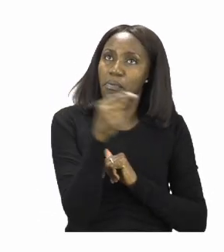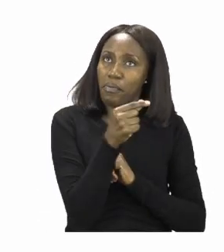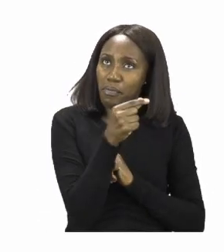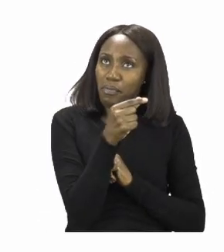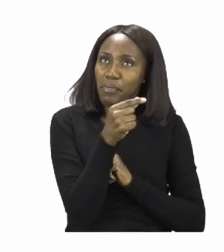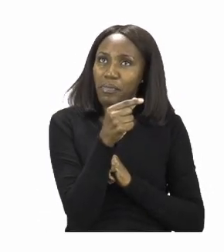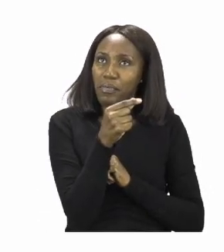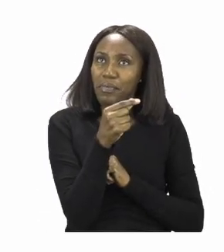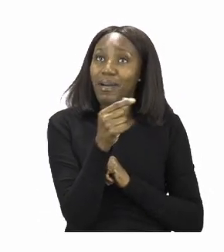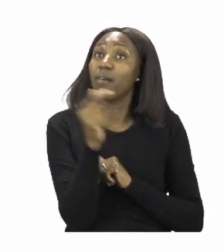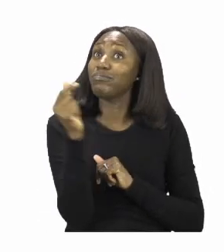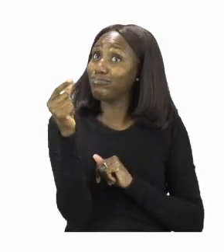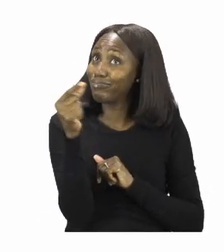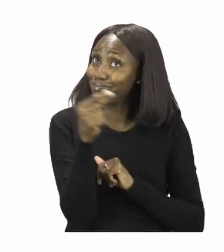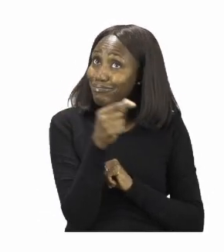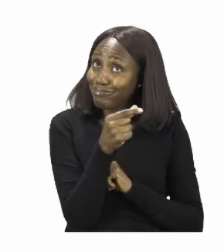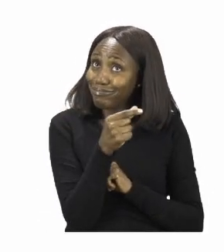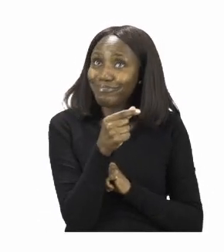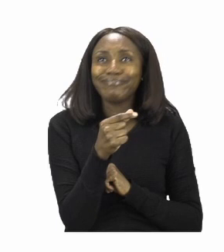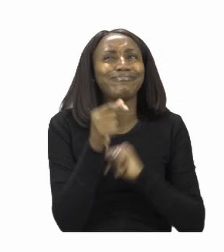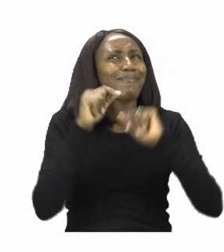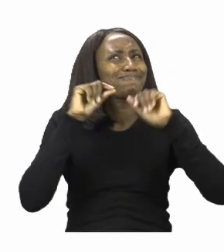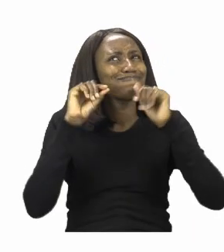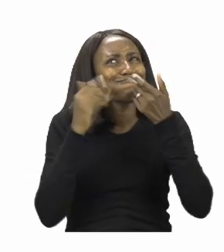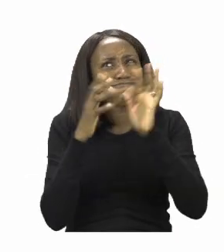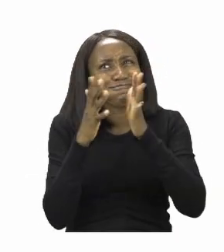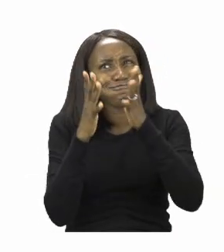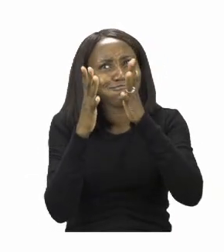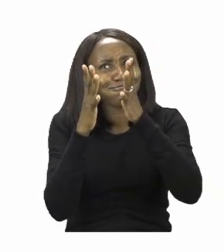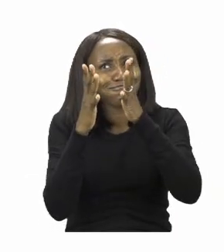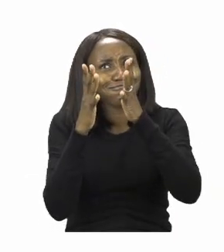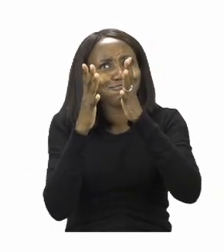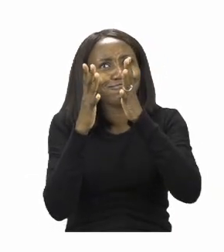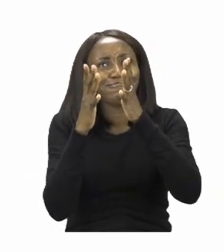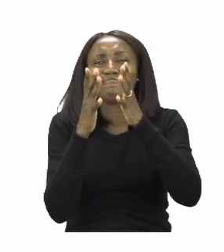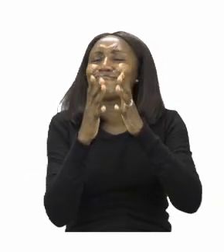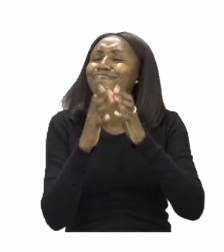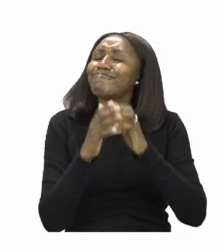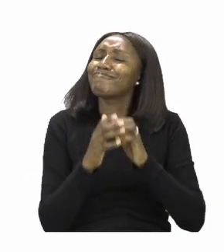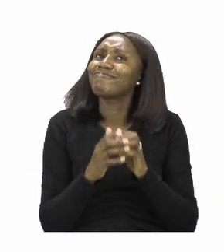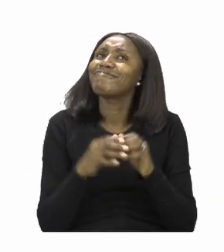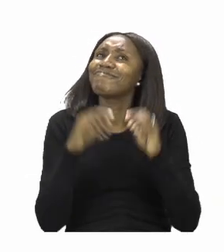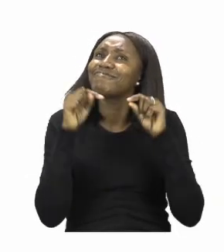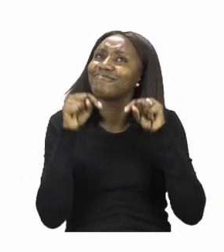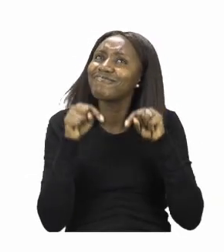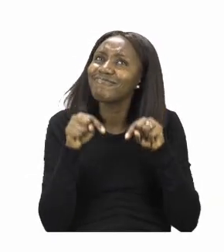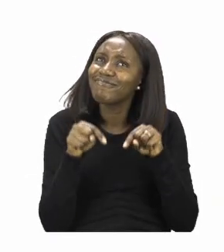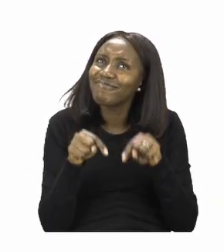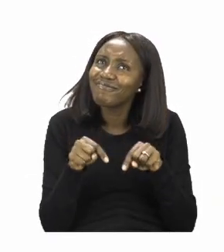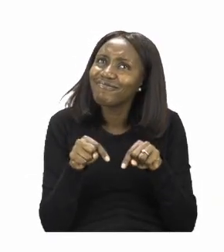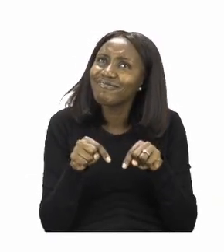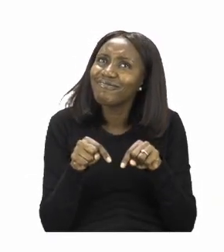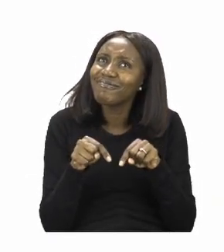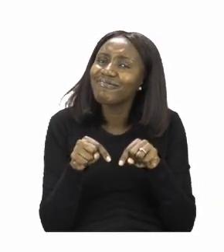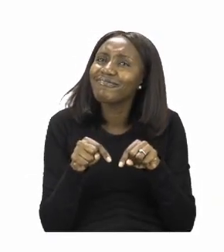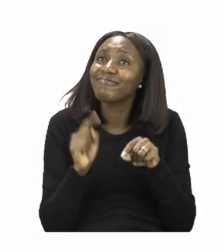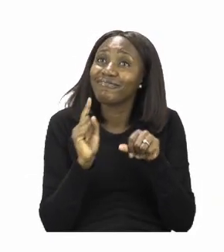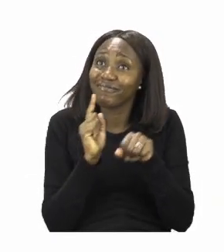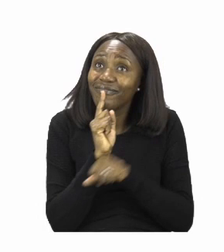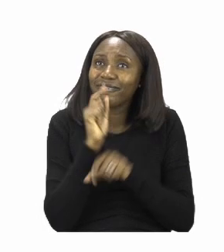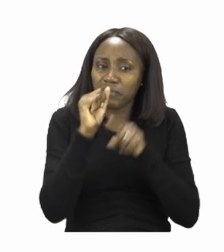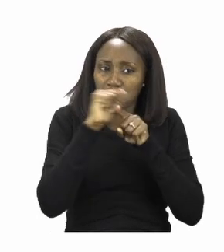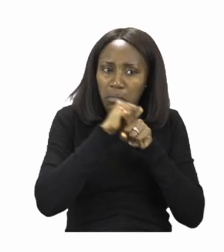G. Well done! So, we are going to first trace